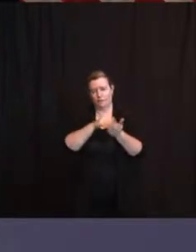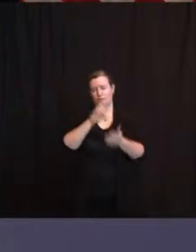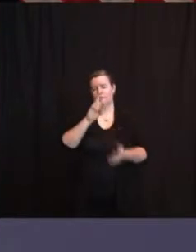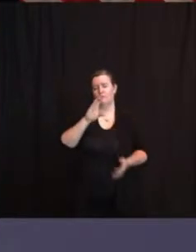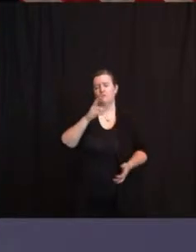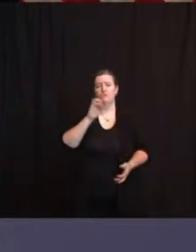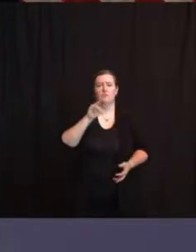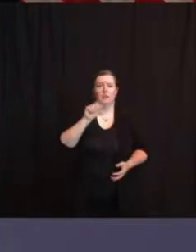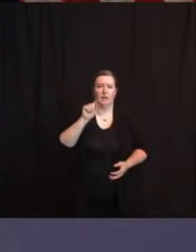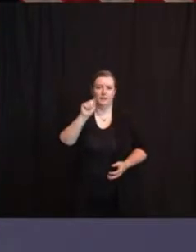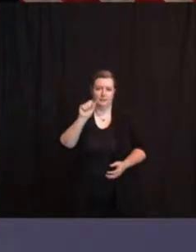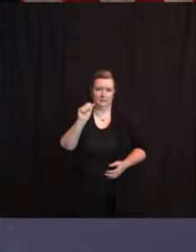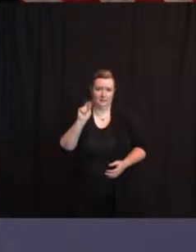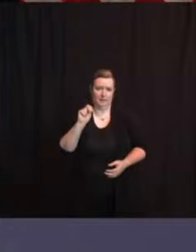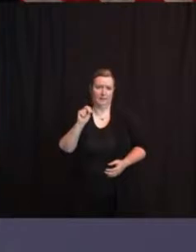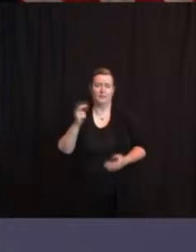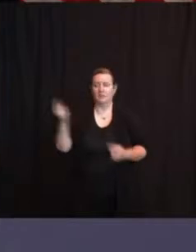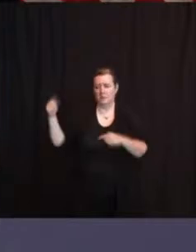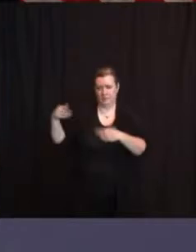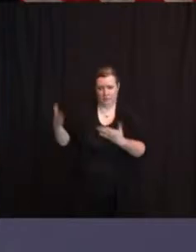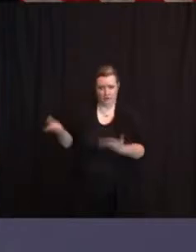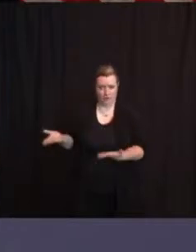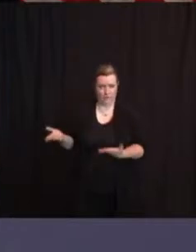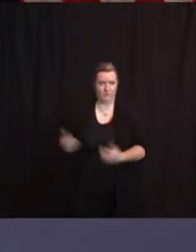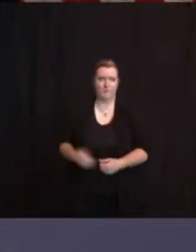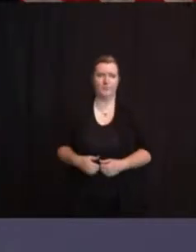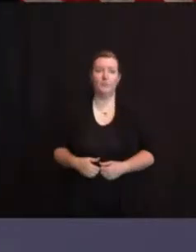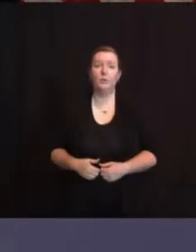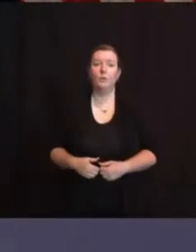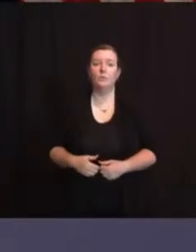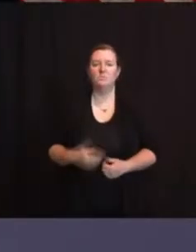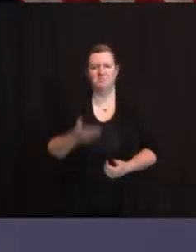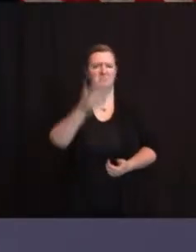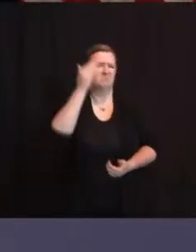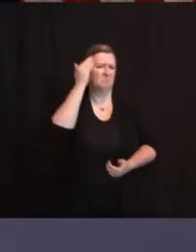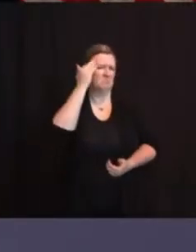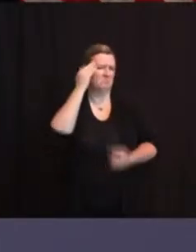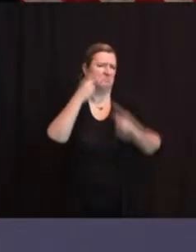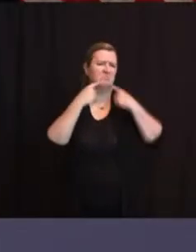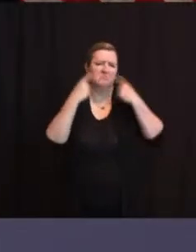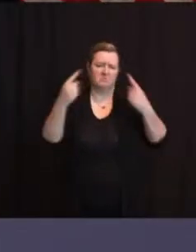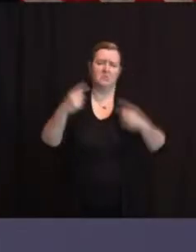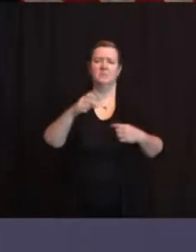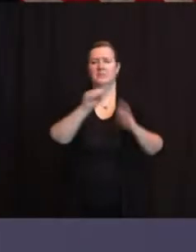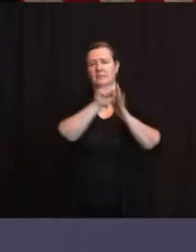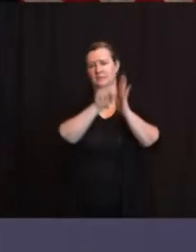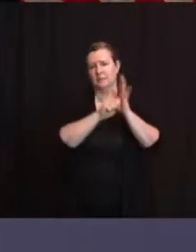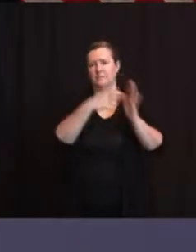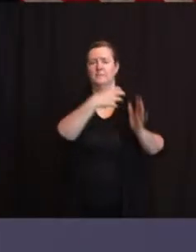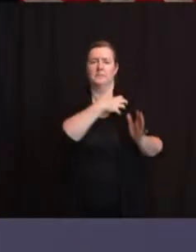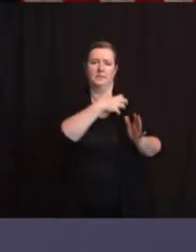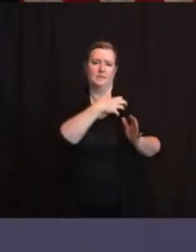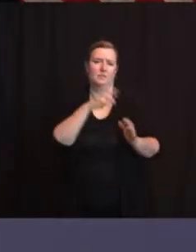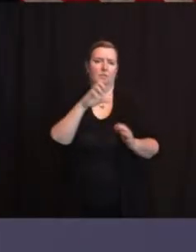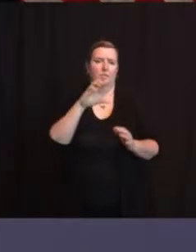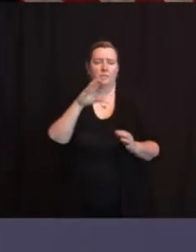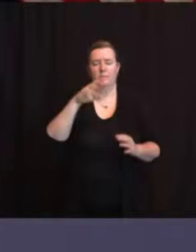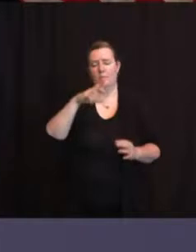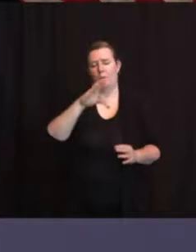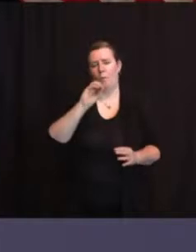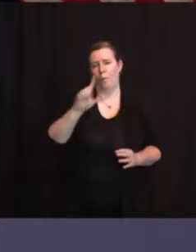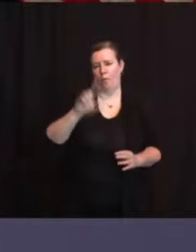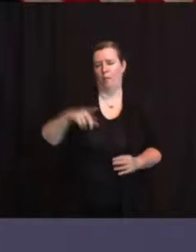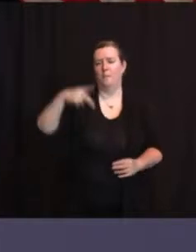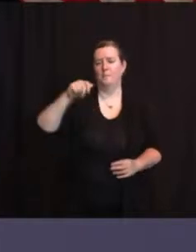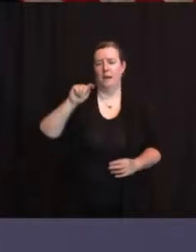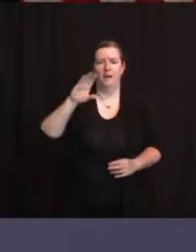here. To my far left, another familiar face, Superintendent of the State Police, Colonel Pat Callahan. And to my immediate